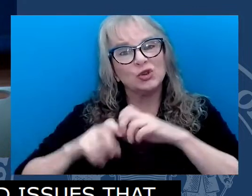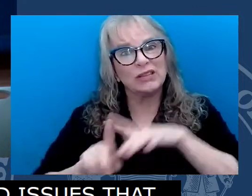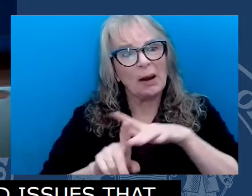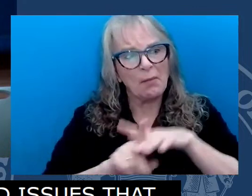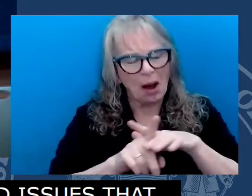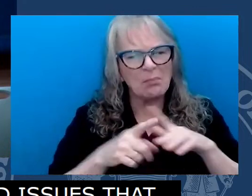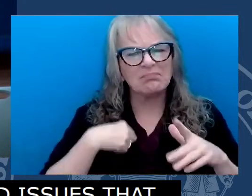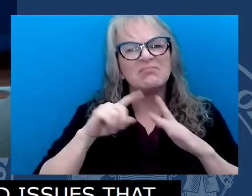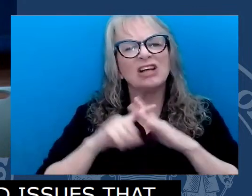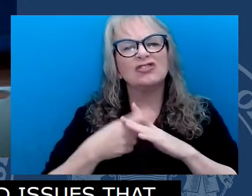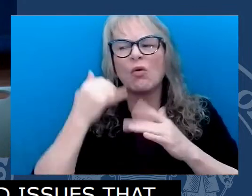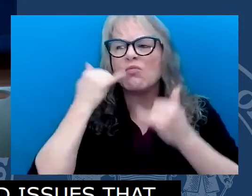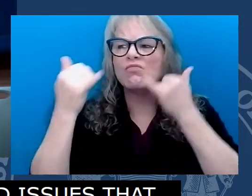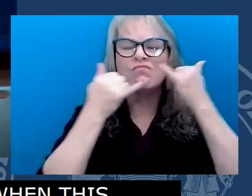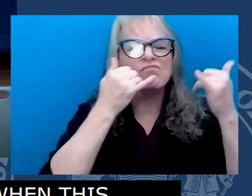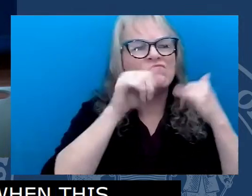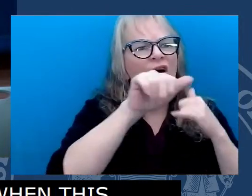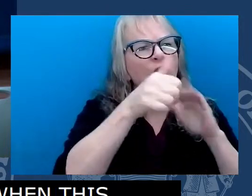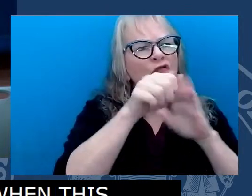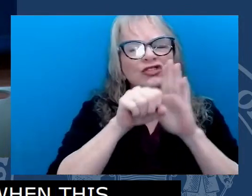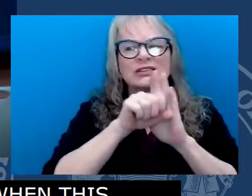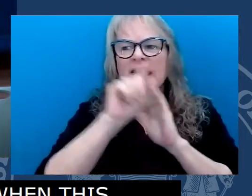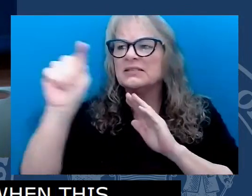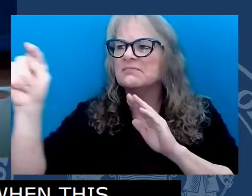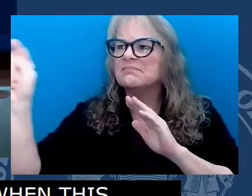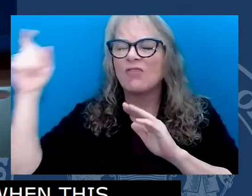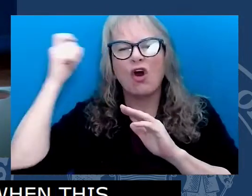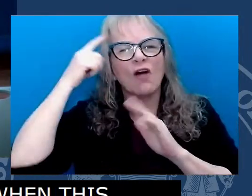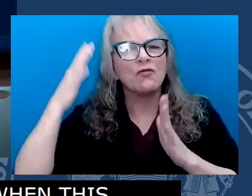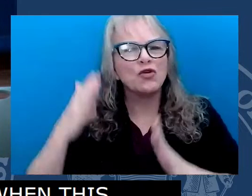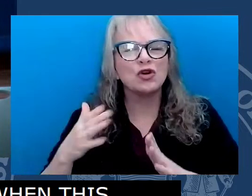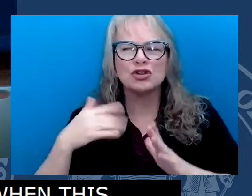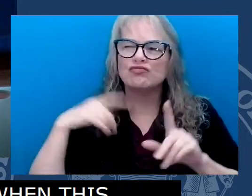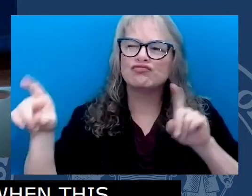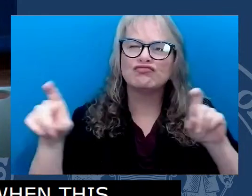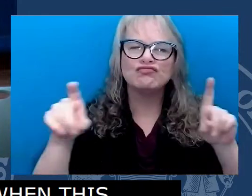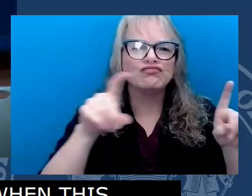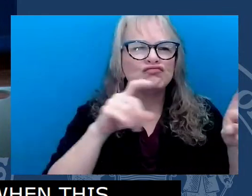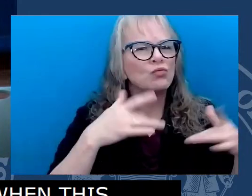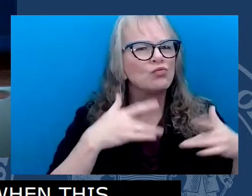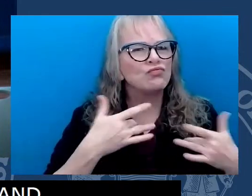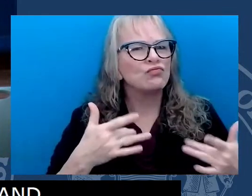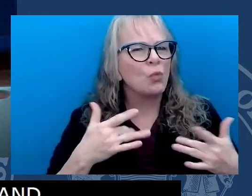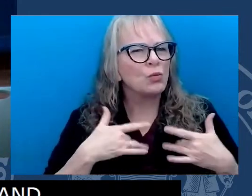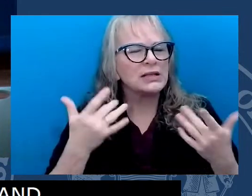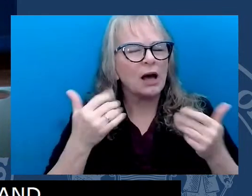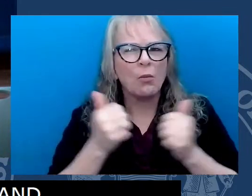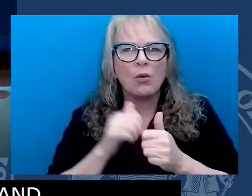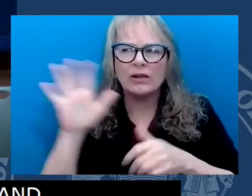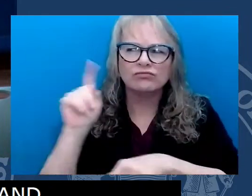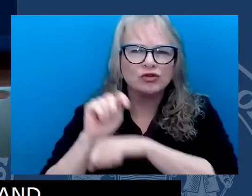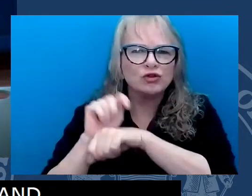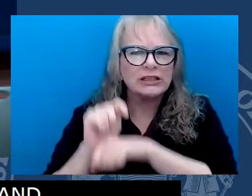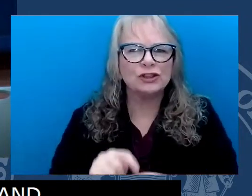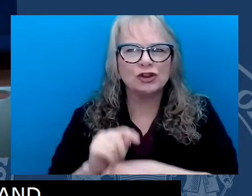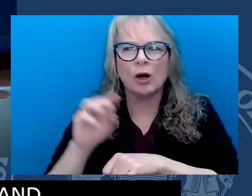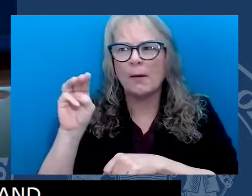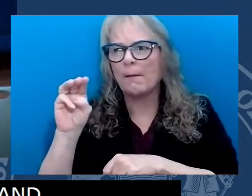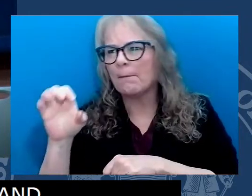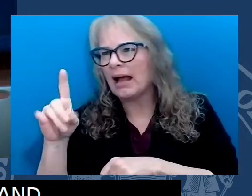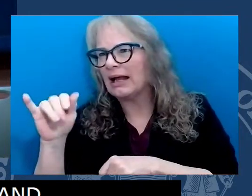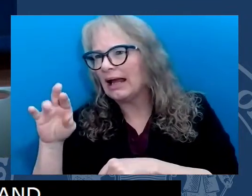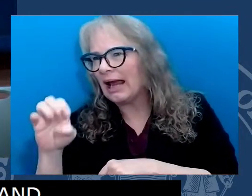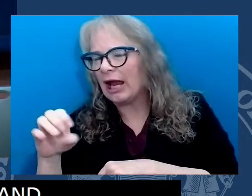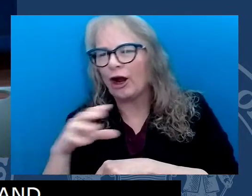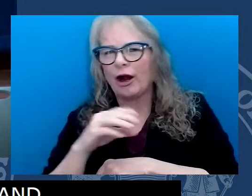just to ask them what kind of mix they had with respect to traditional Medicare and Medicare Advantage.